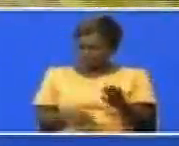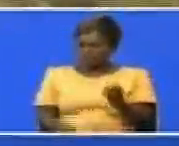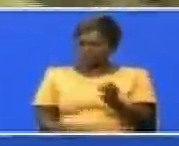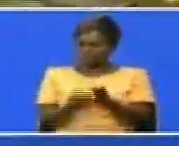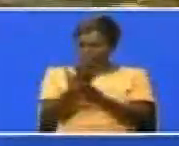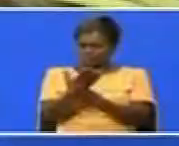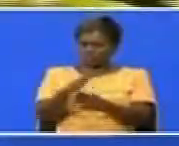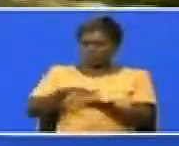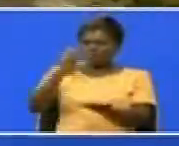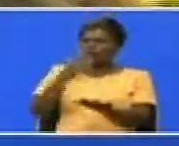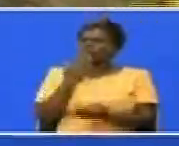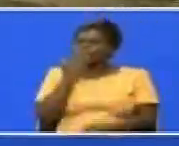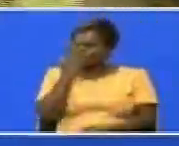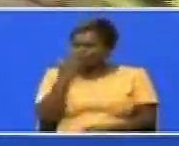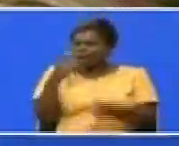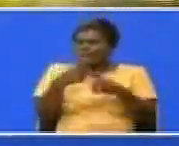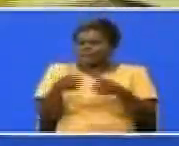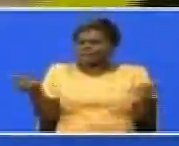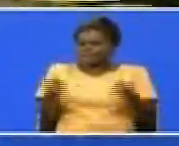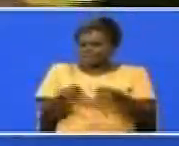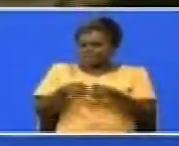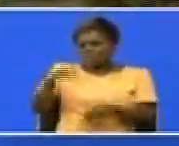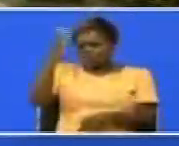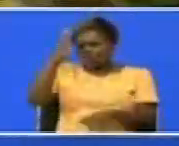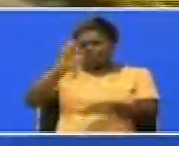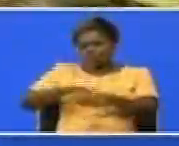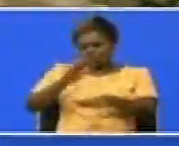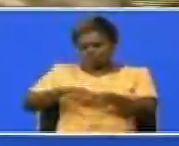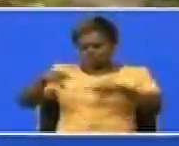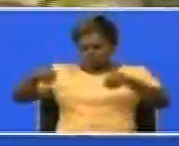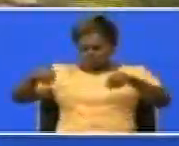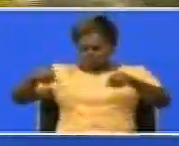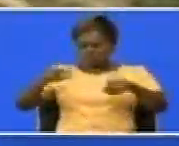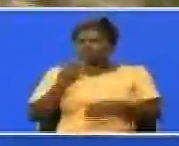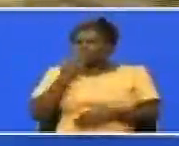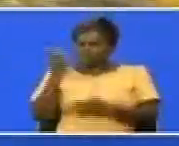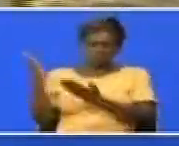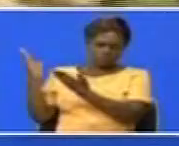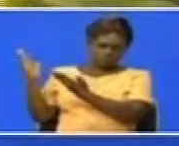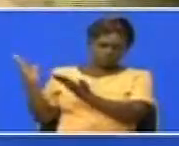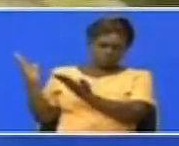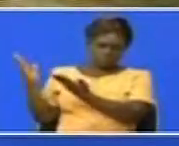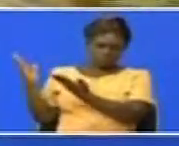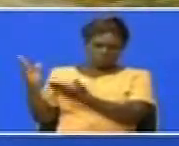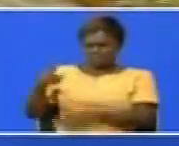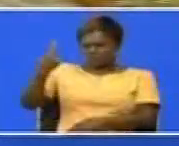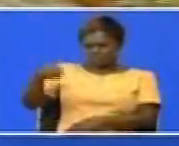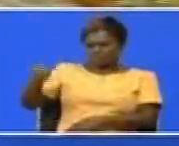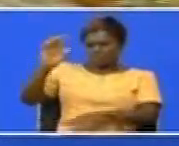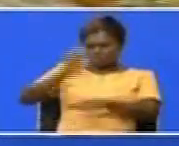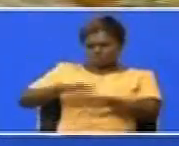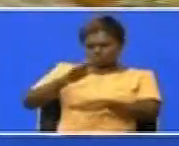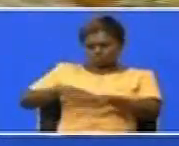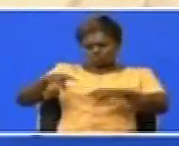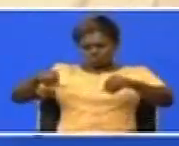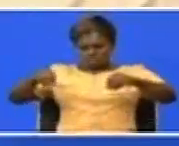more English rose varieties, but also to identify good parents. These are roses which reliably pass on desirable